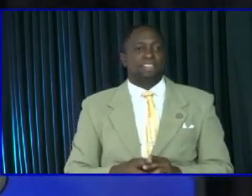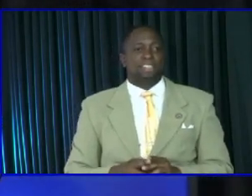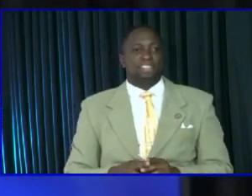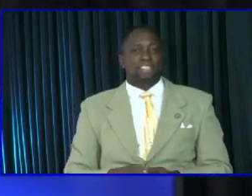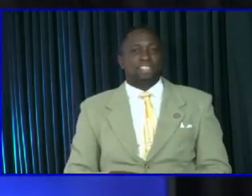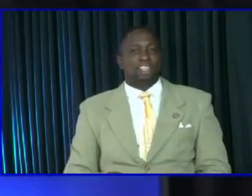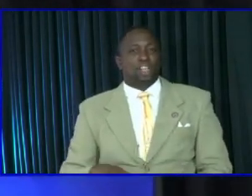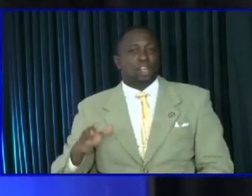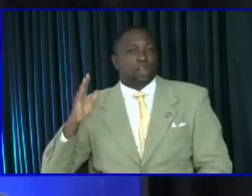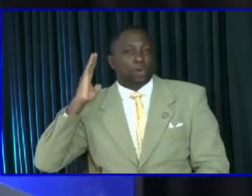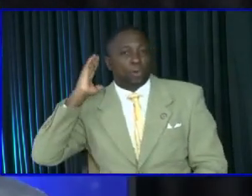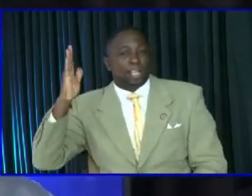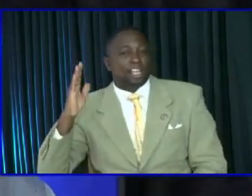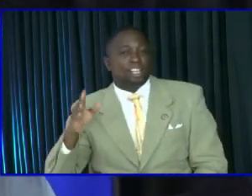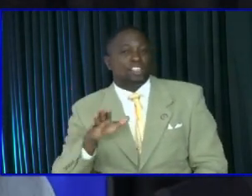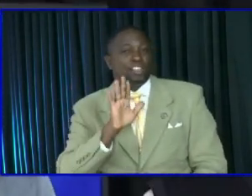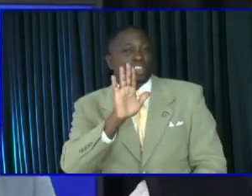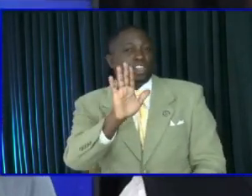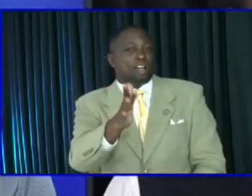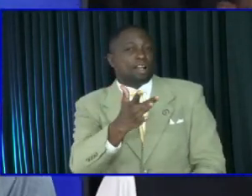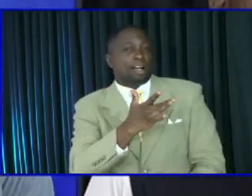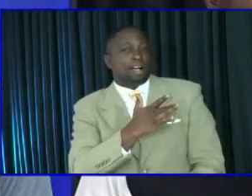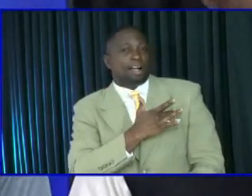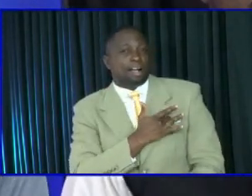Will your heart be